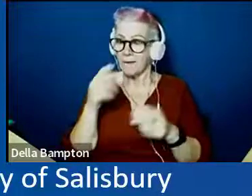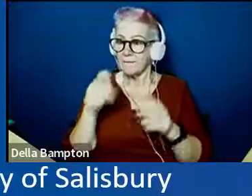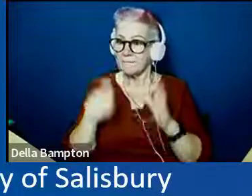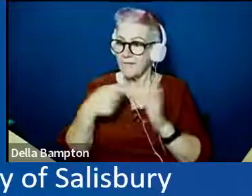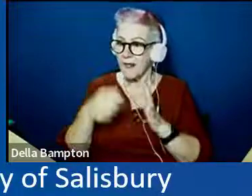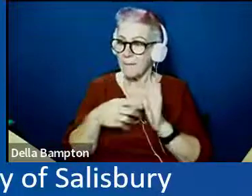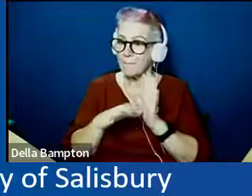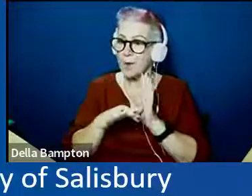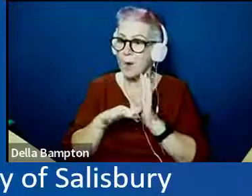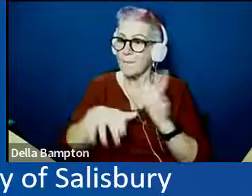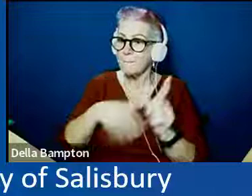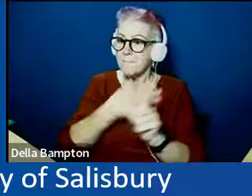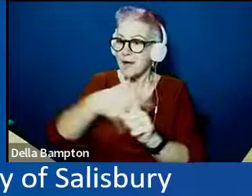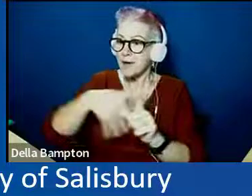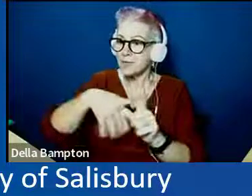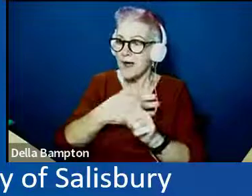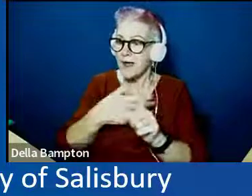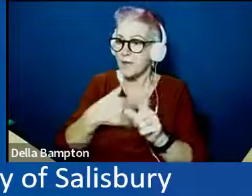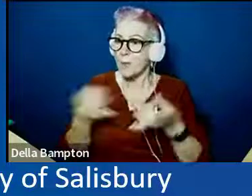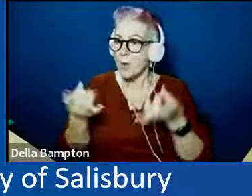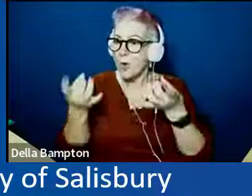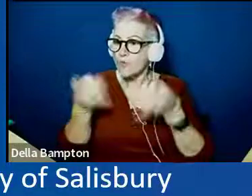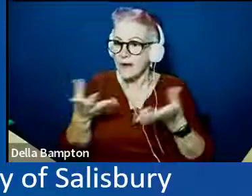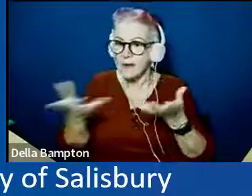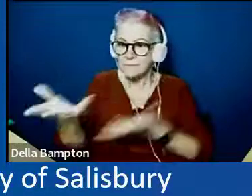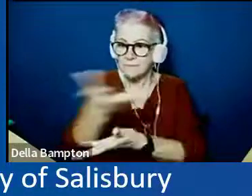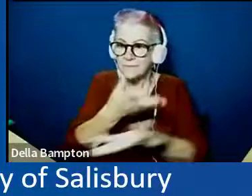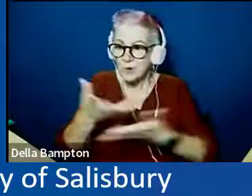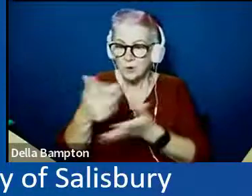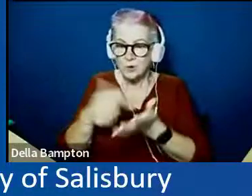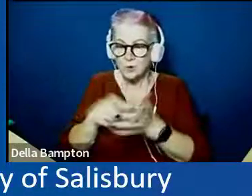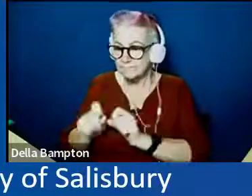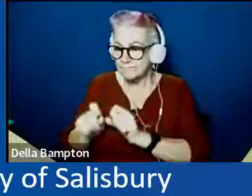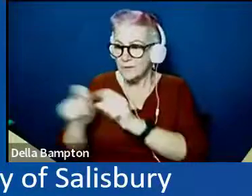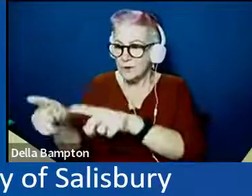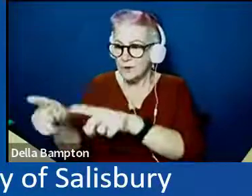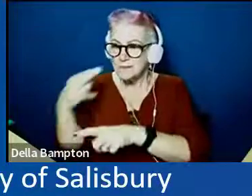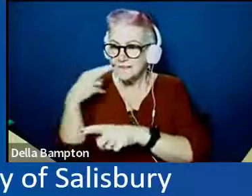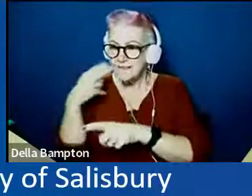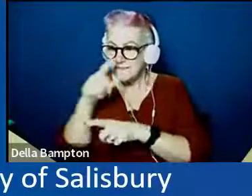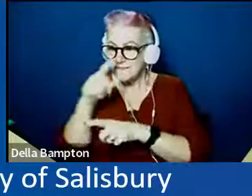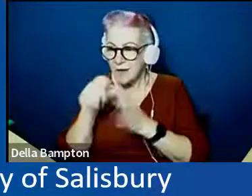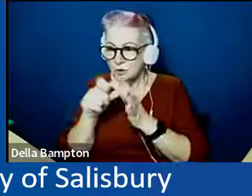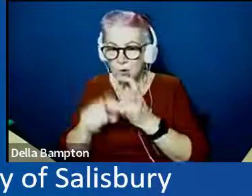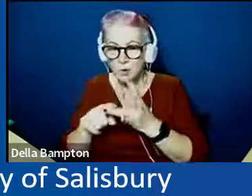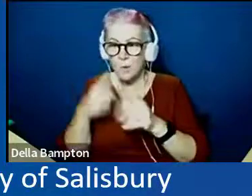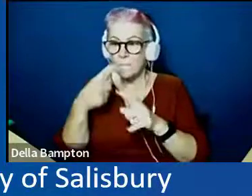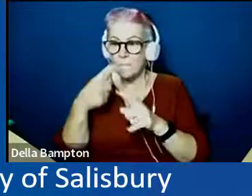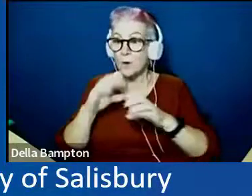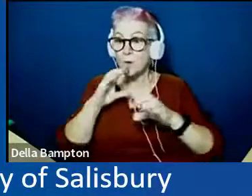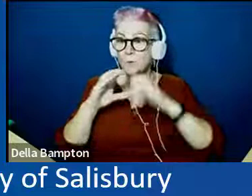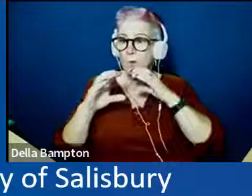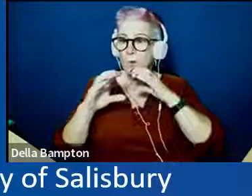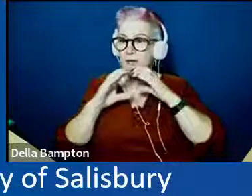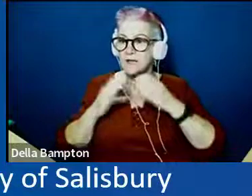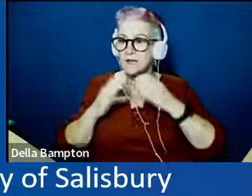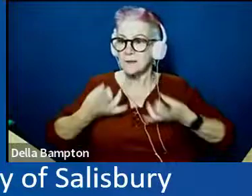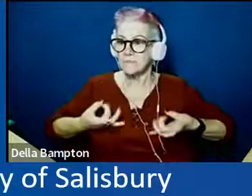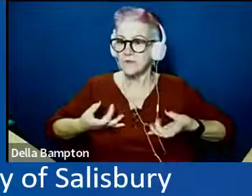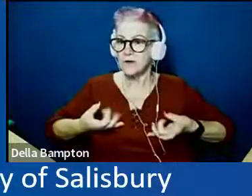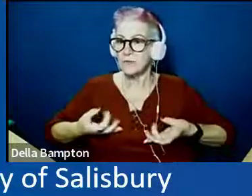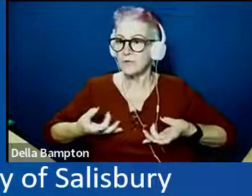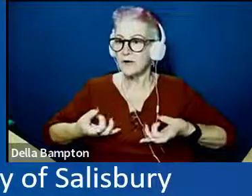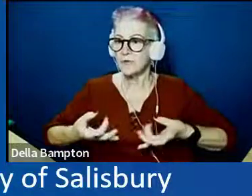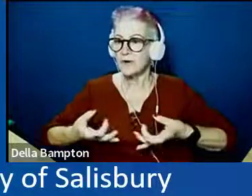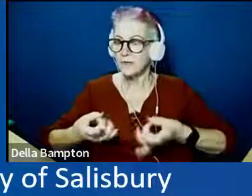of the background stuff that we sent earlier to Deaf Can Do and all of the communication. So Kate